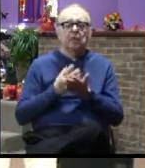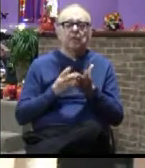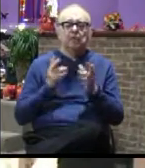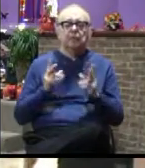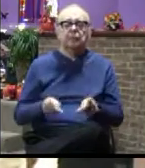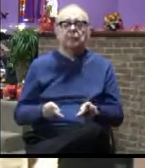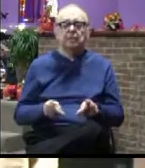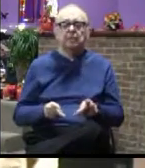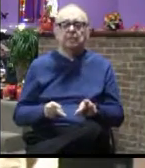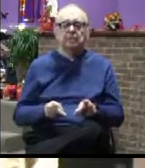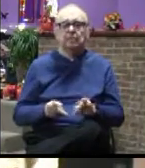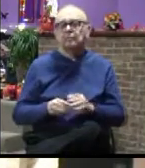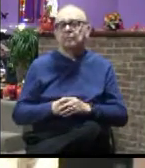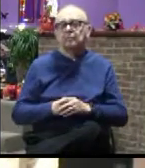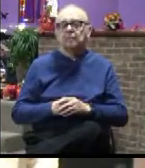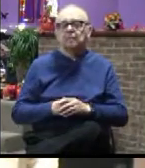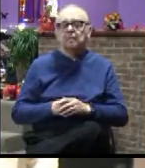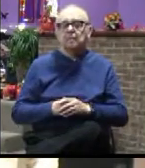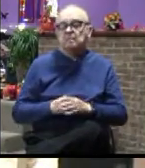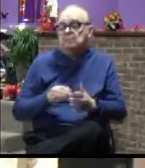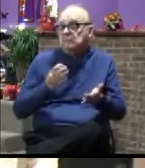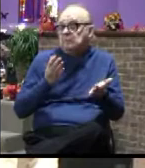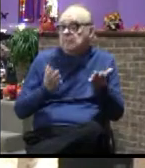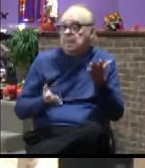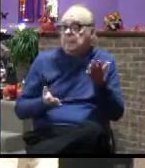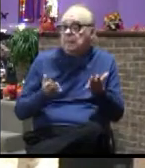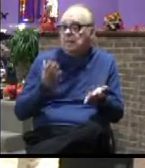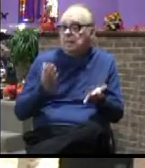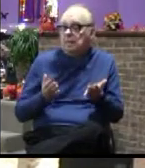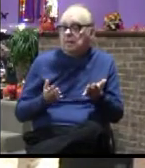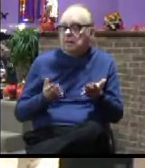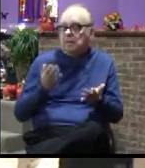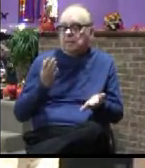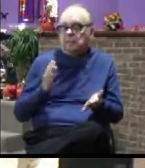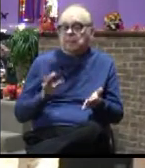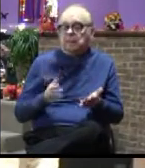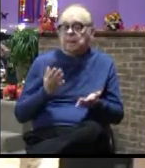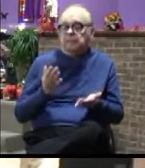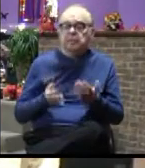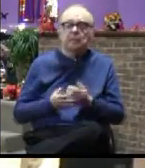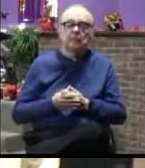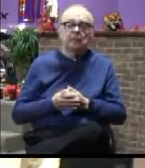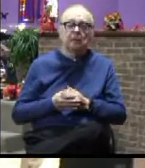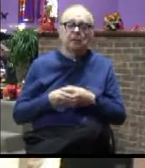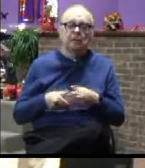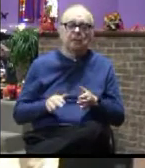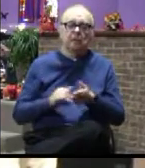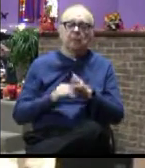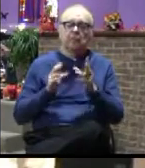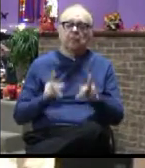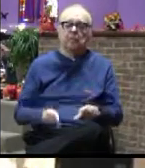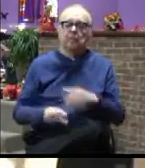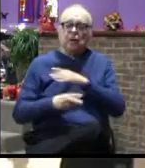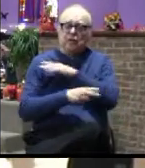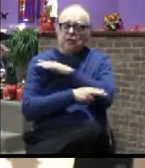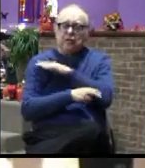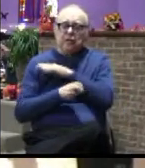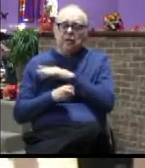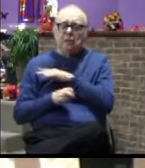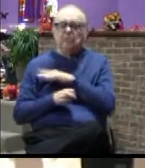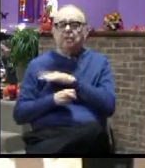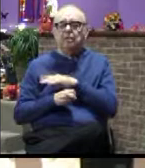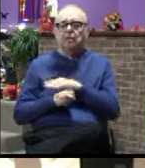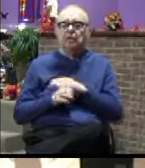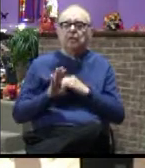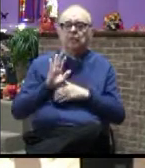about someone that is maybe, just maybe, you've allowed this person to steal